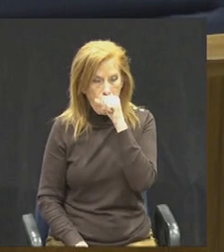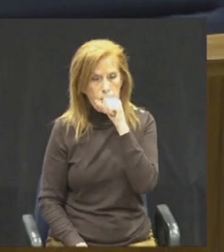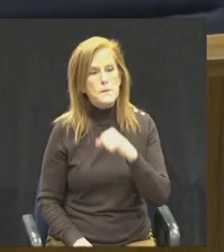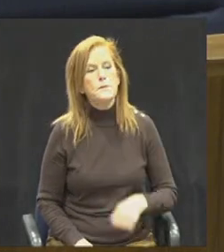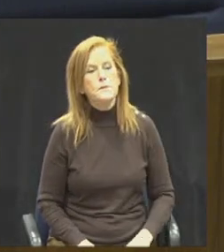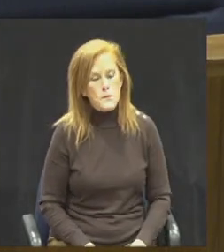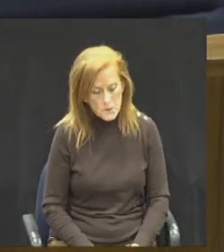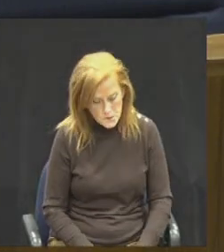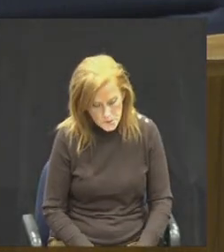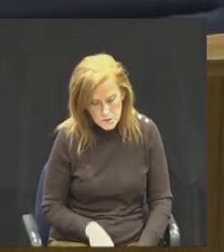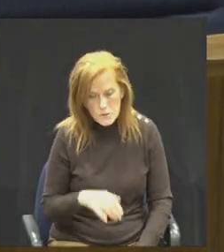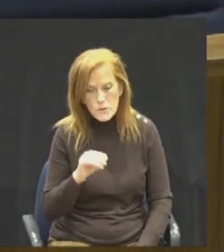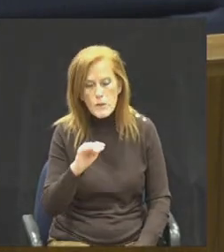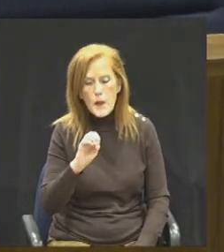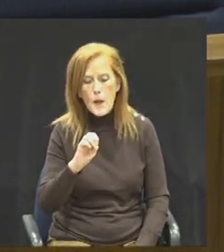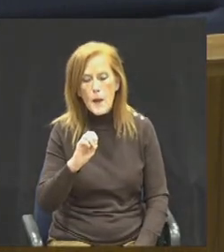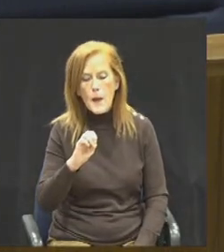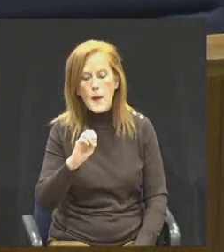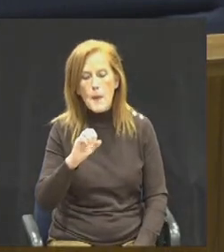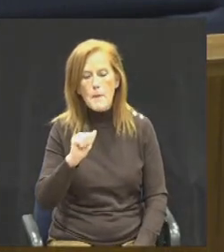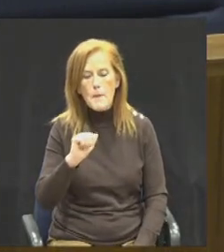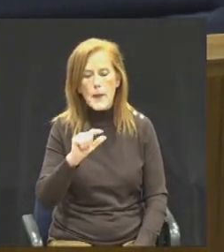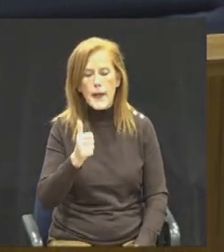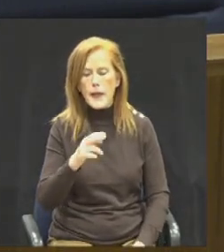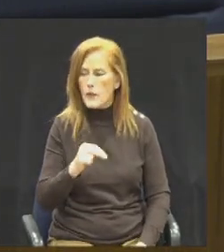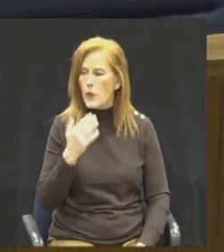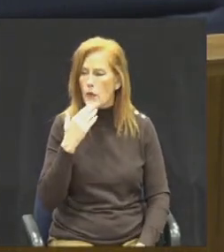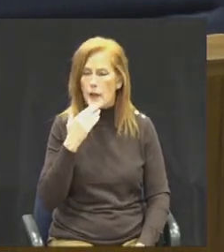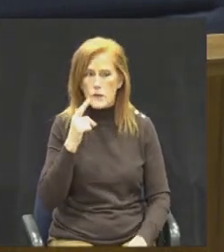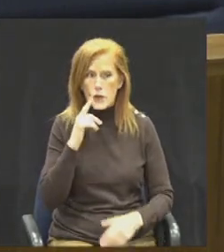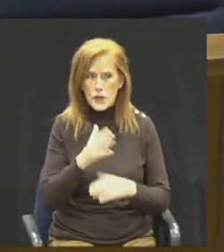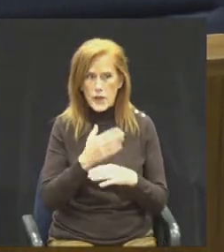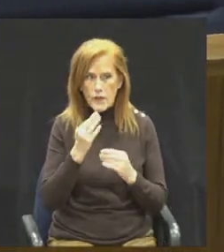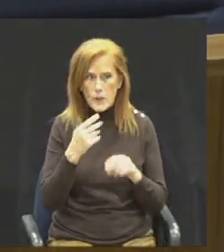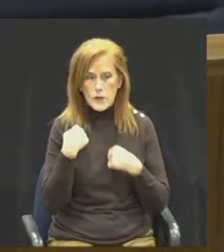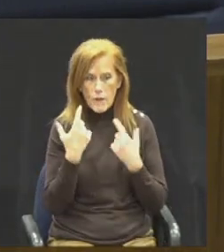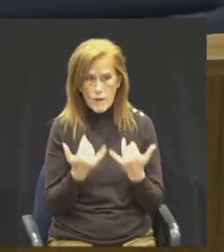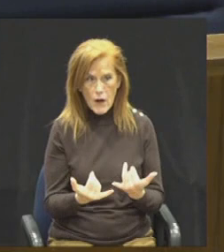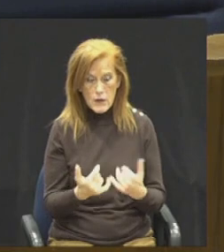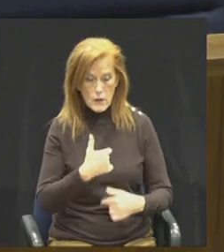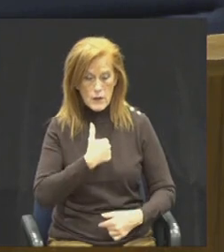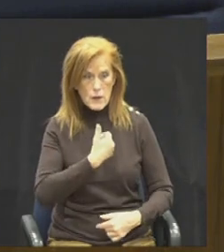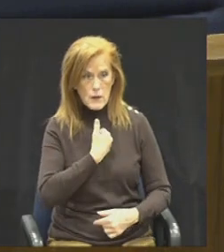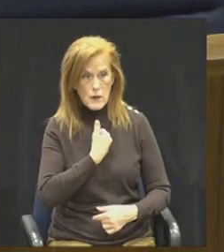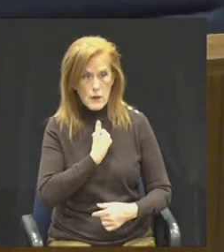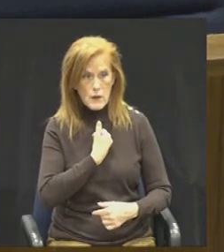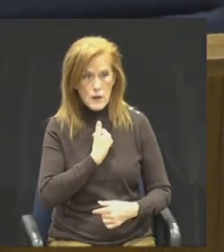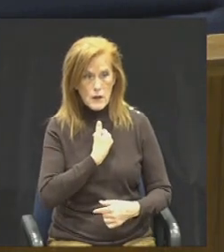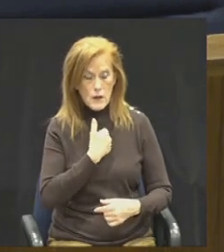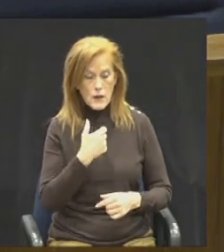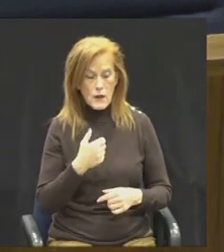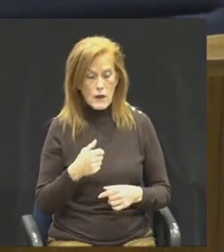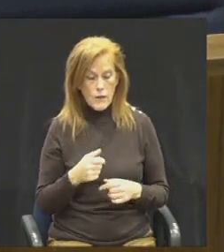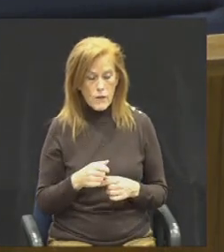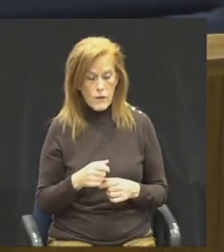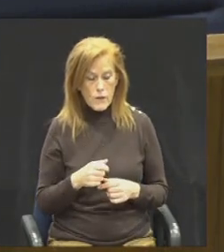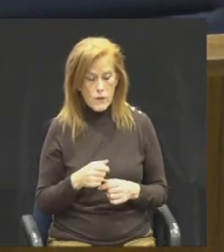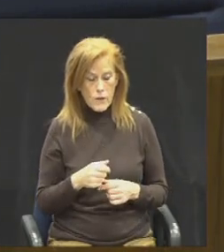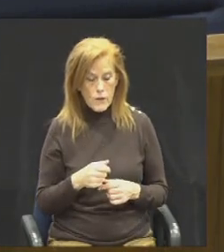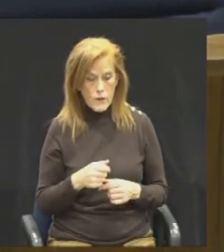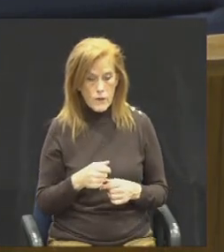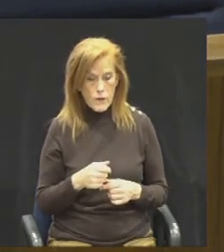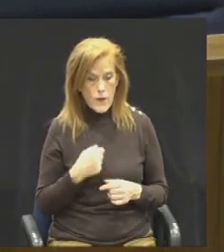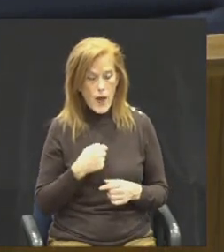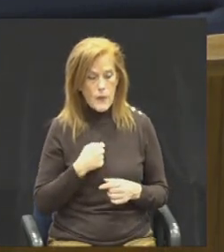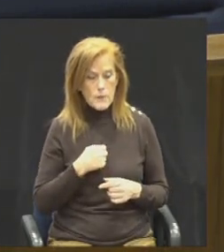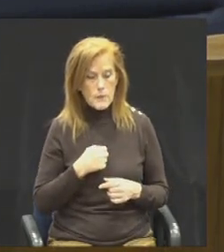Yes. And thank you for sharing all this information. Personally, I won't speak for the whole